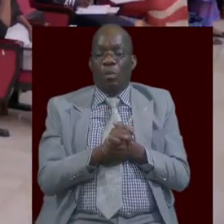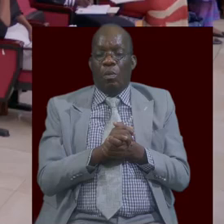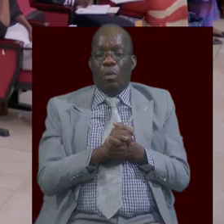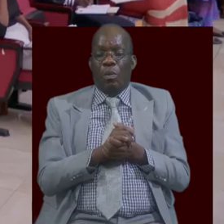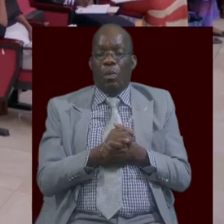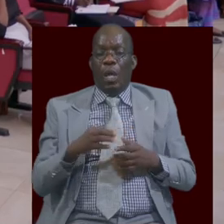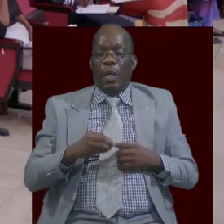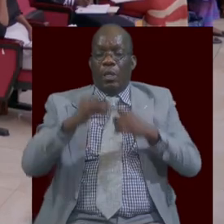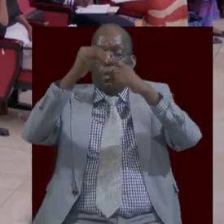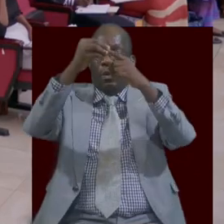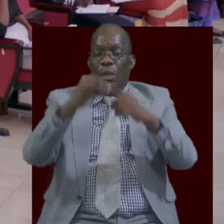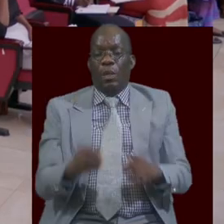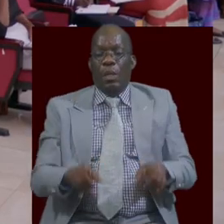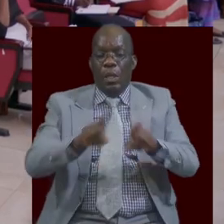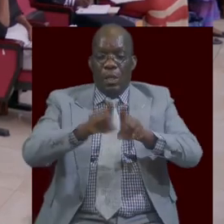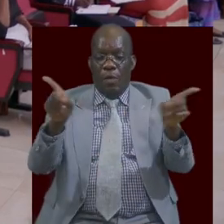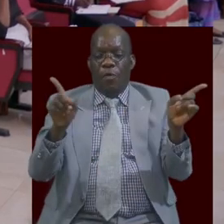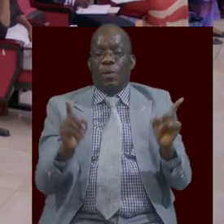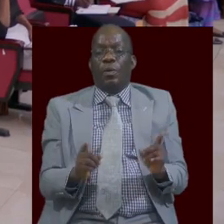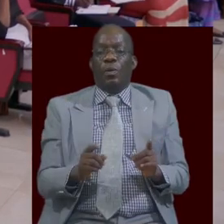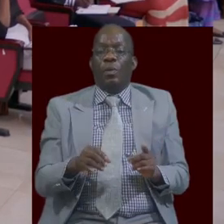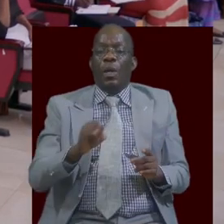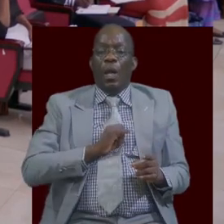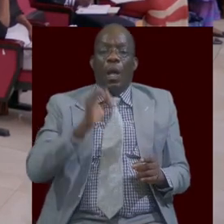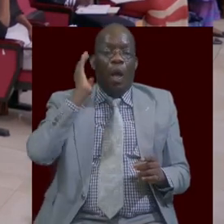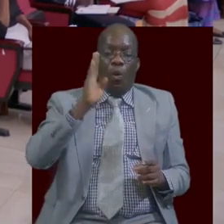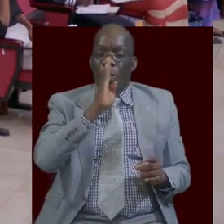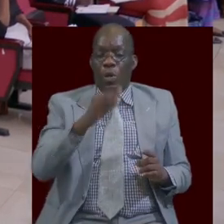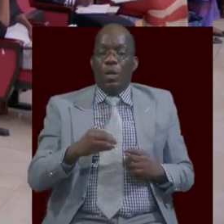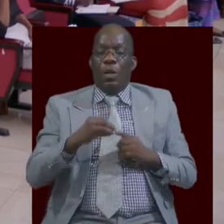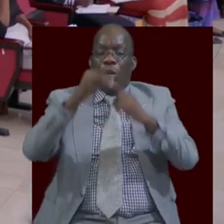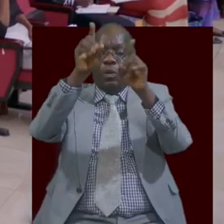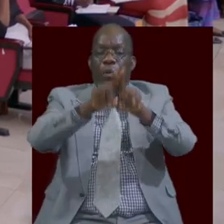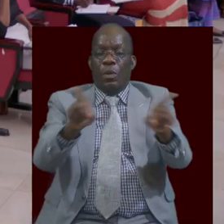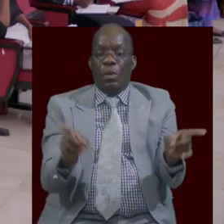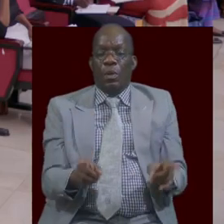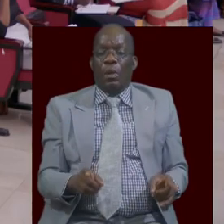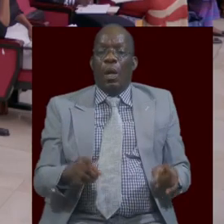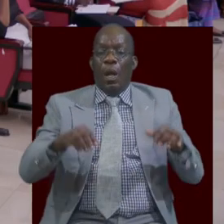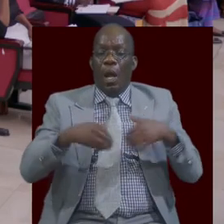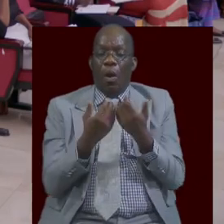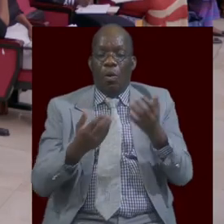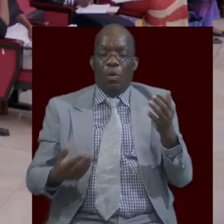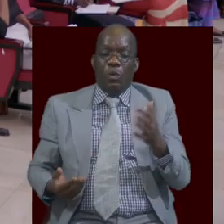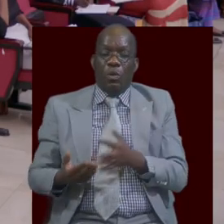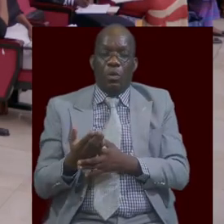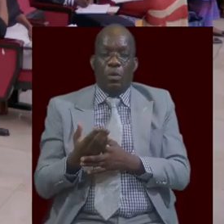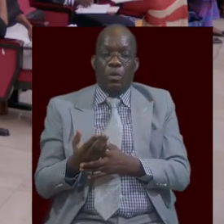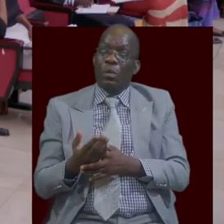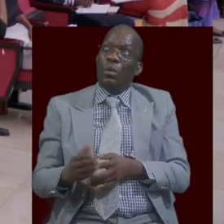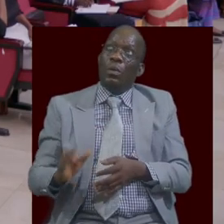Exceptional, I will be exceptional. How? Through